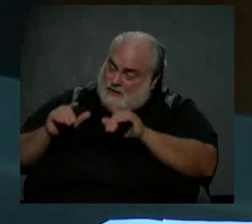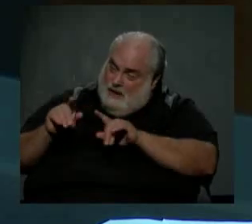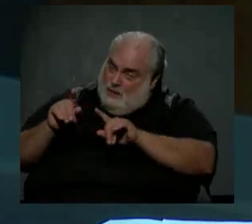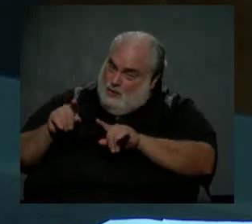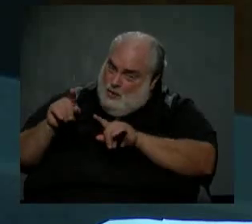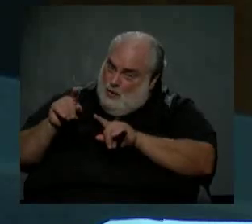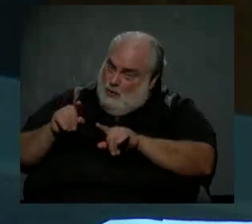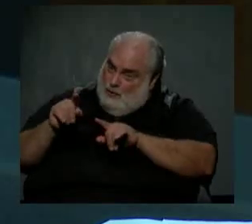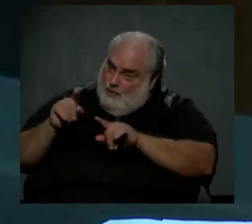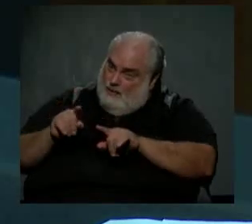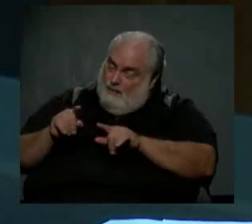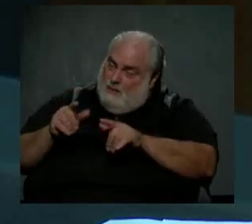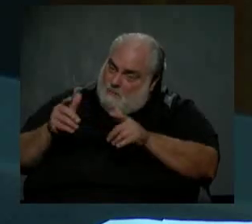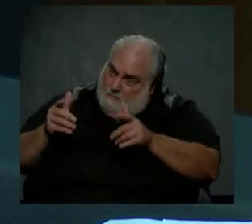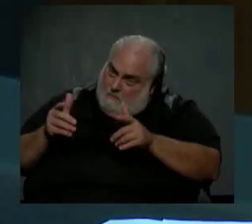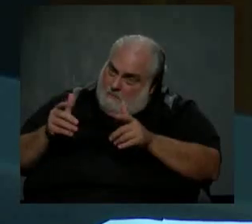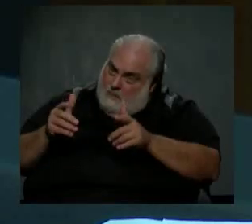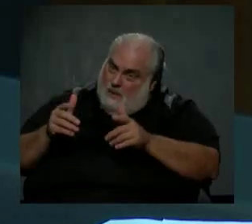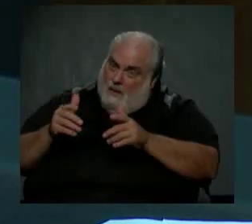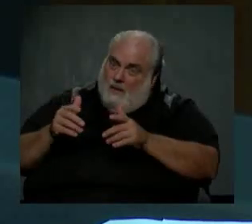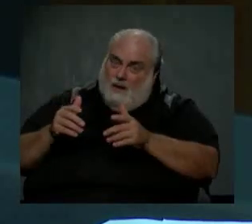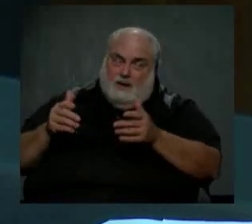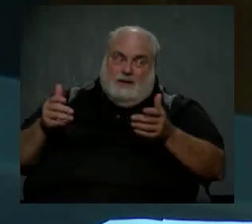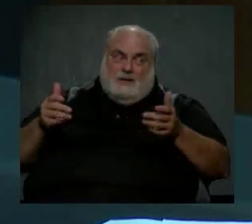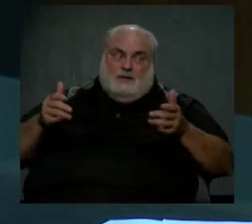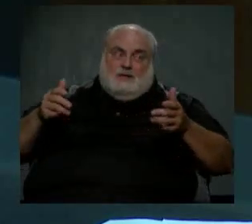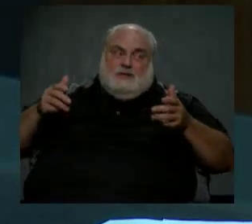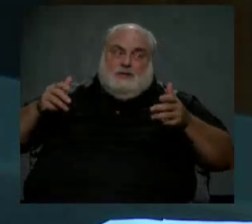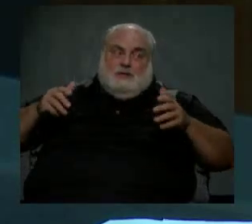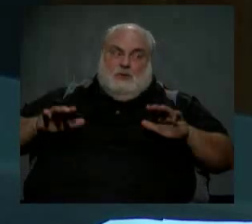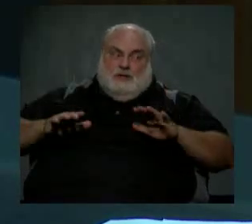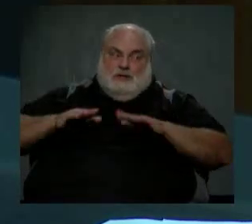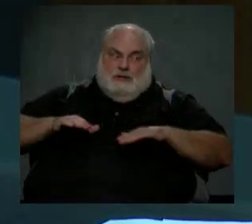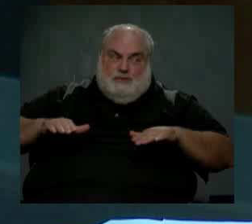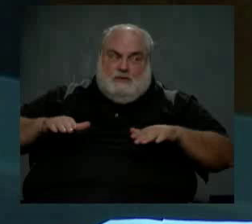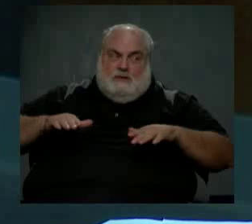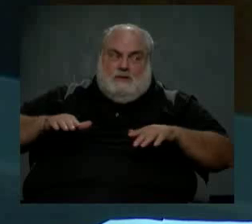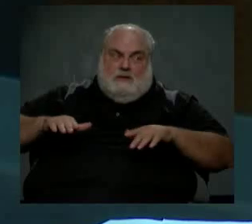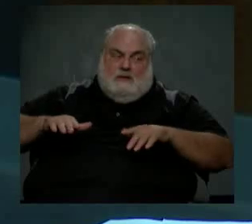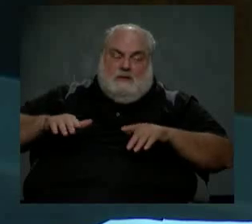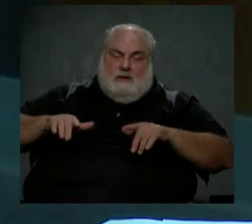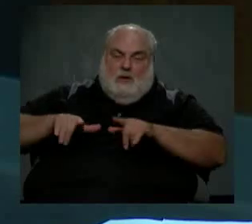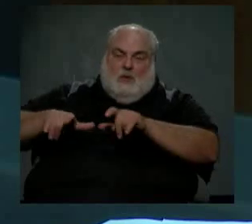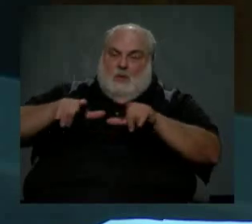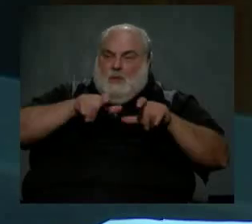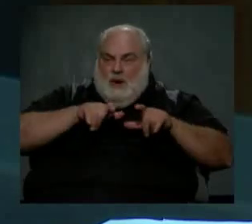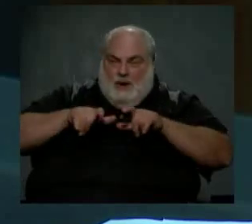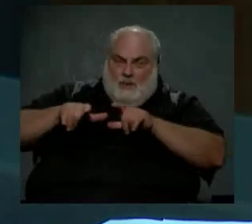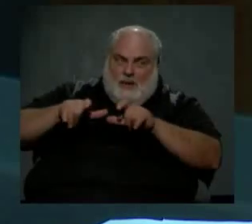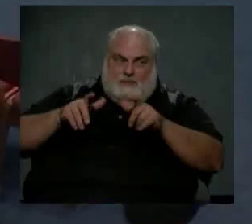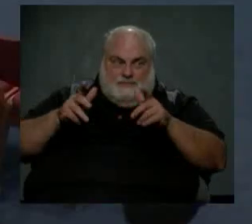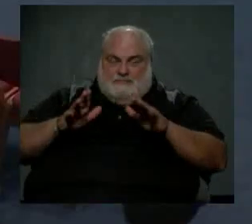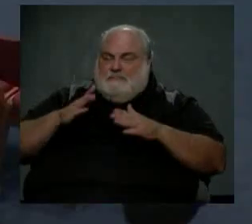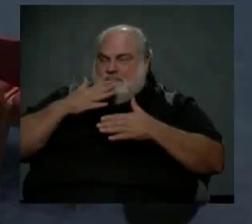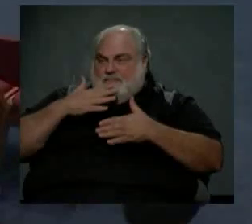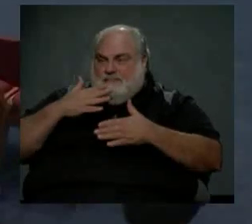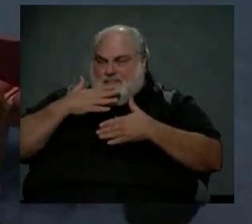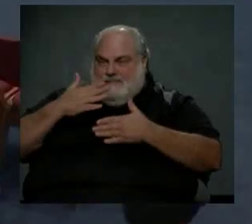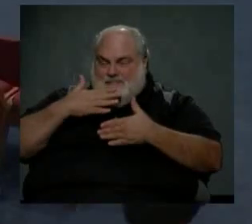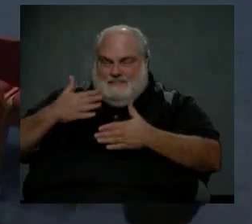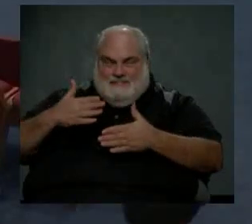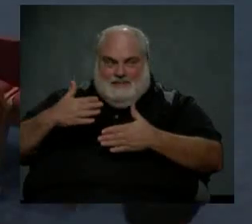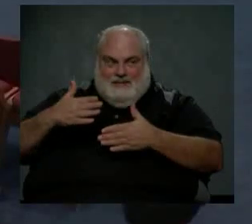there lots of times don't want a bunch of children running around. Sure. So, okay, thank you. You're